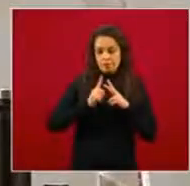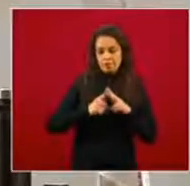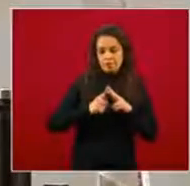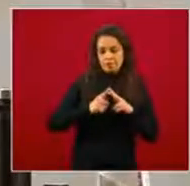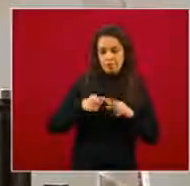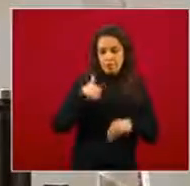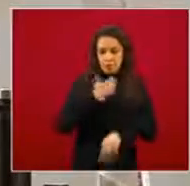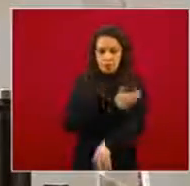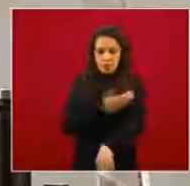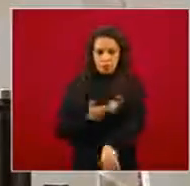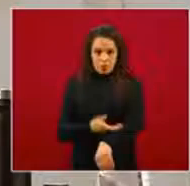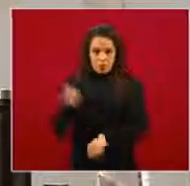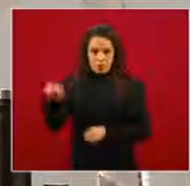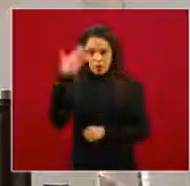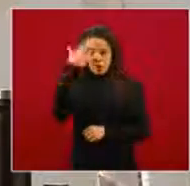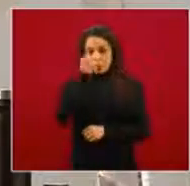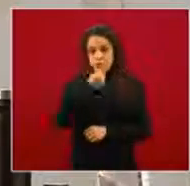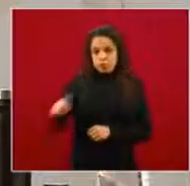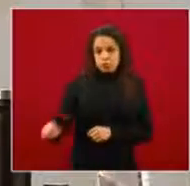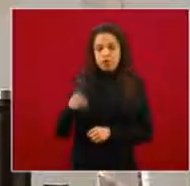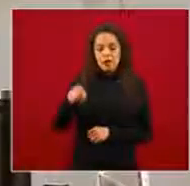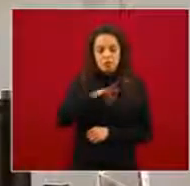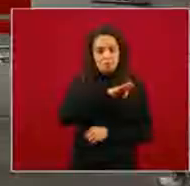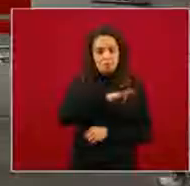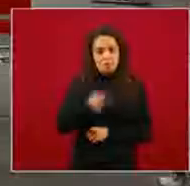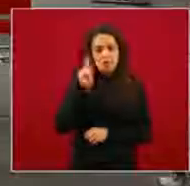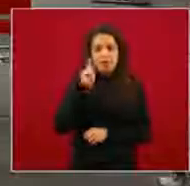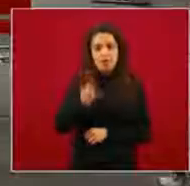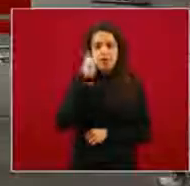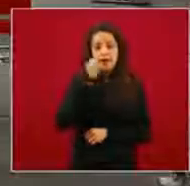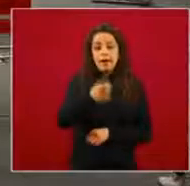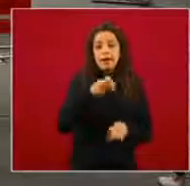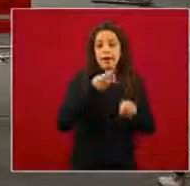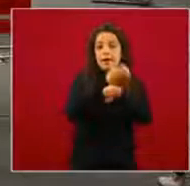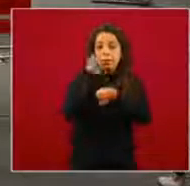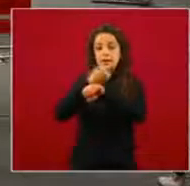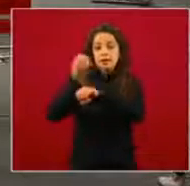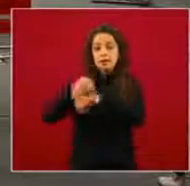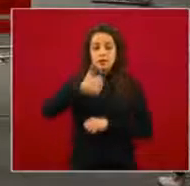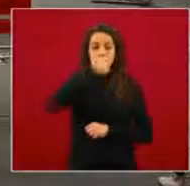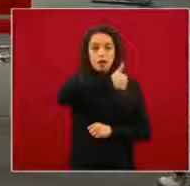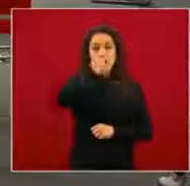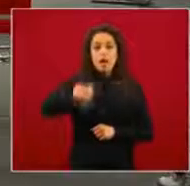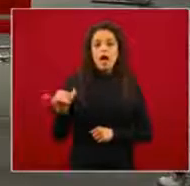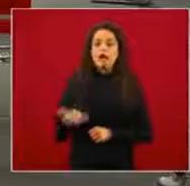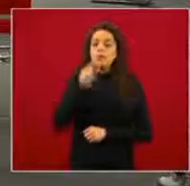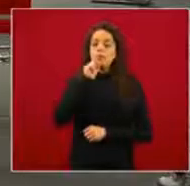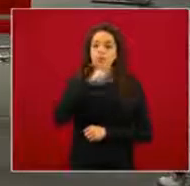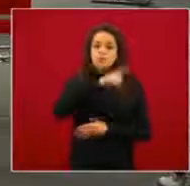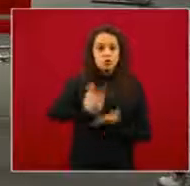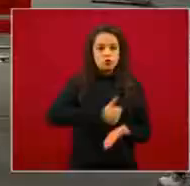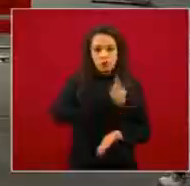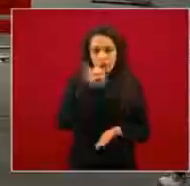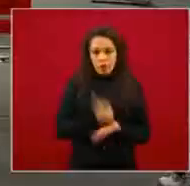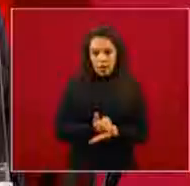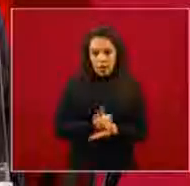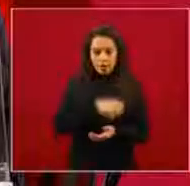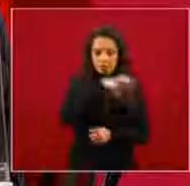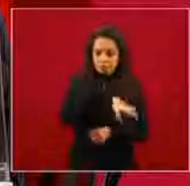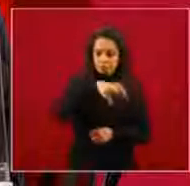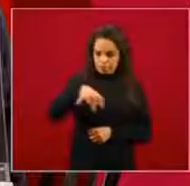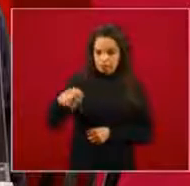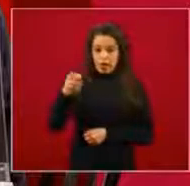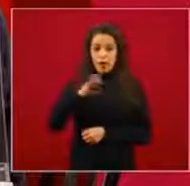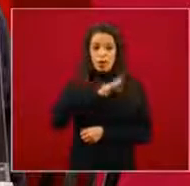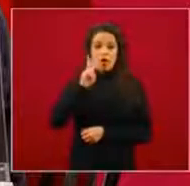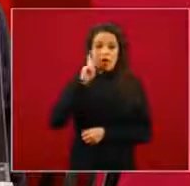our colleagues, the mathematicians. We have this representation per state and also per city. So we're